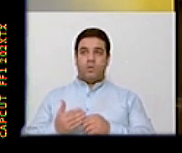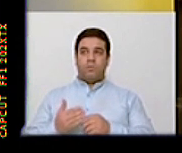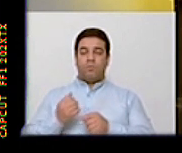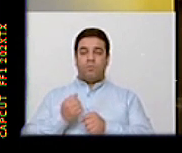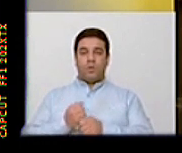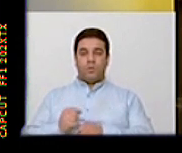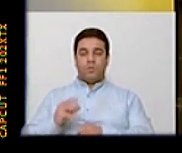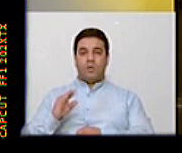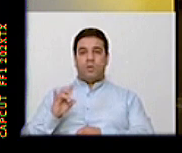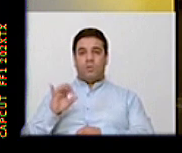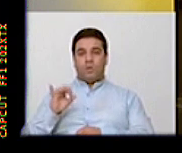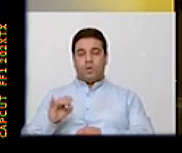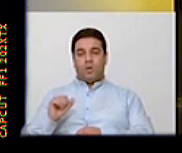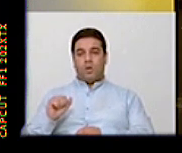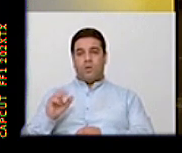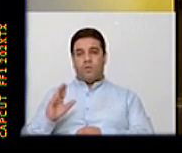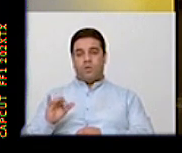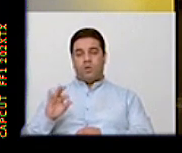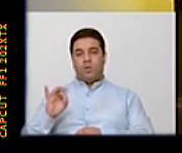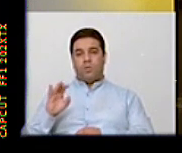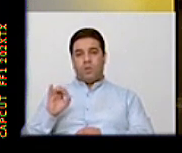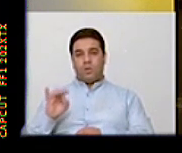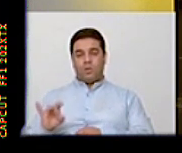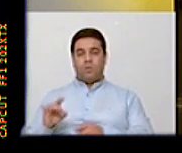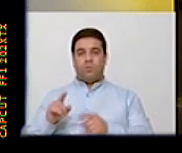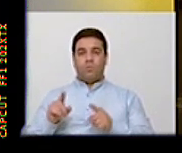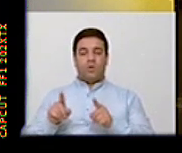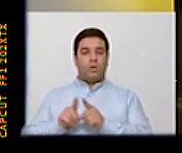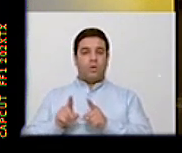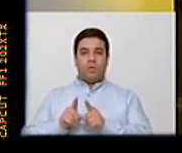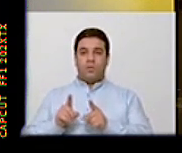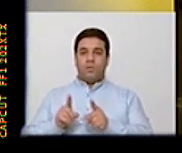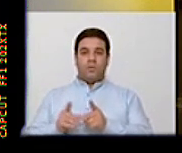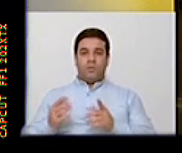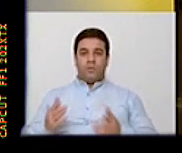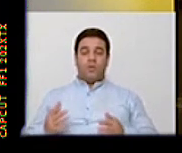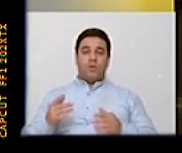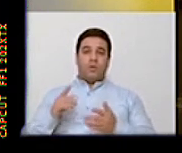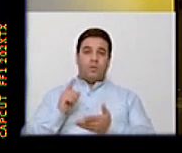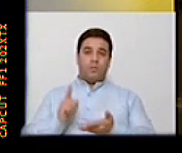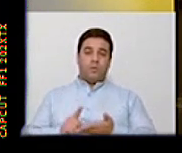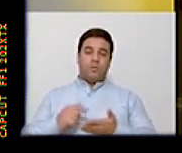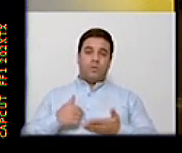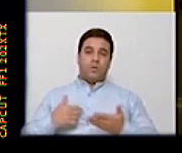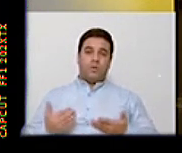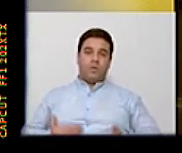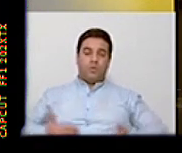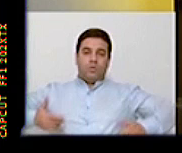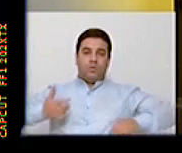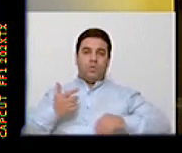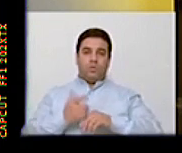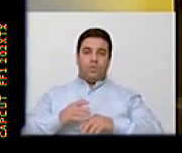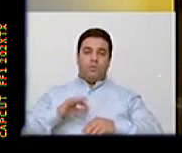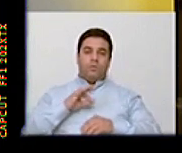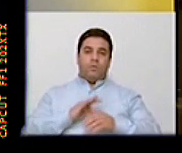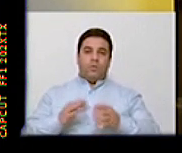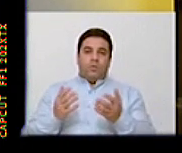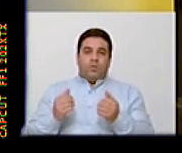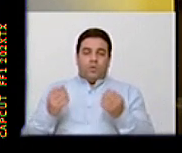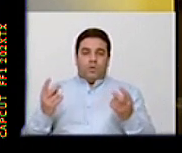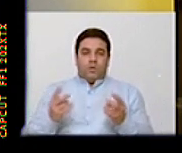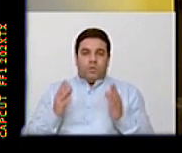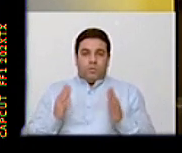Majburiy tebranishlar, avtotebranishlarmi, bu qanday bo'lishidan qat'iy nazar albatta biz hayotda ulardan foydalana olishimiz kerak